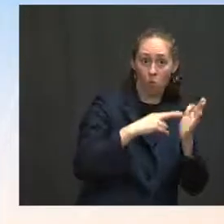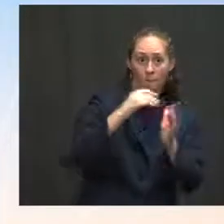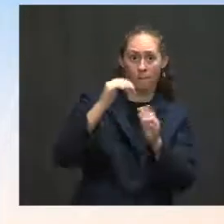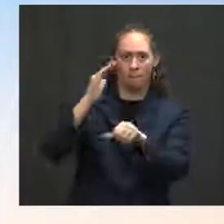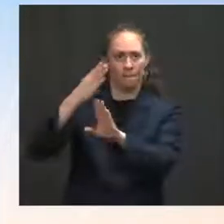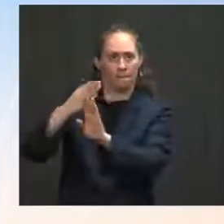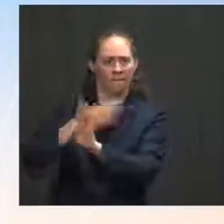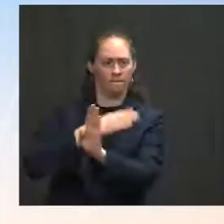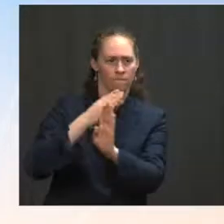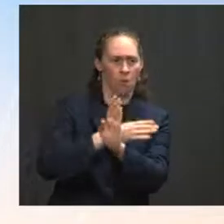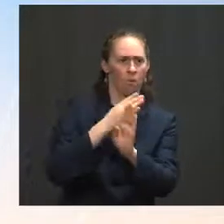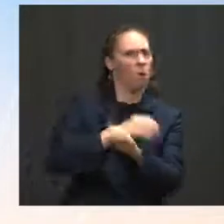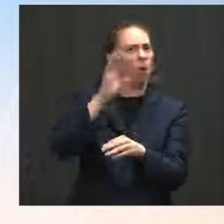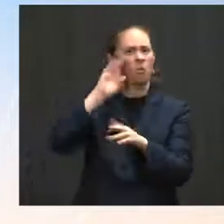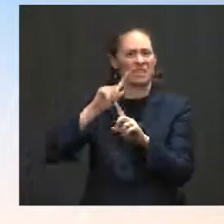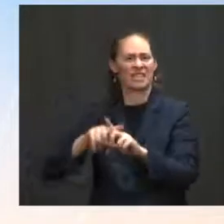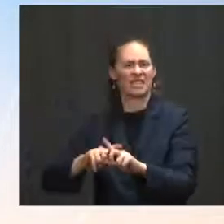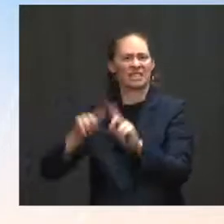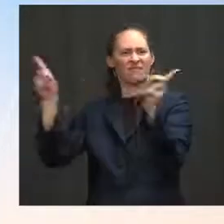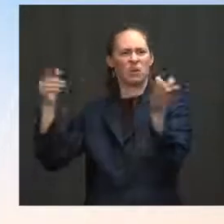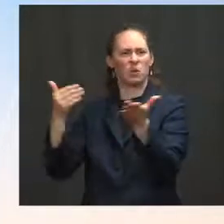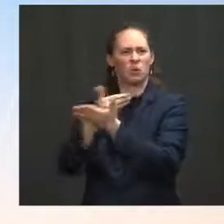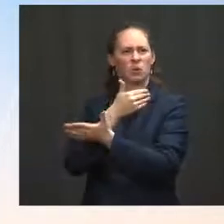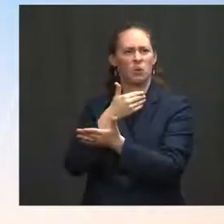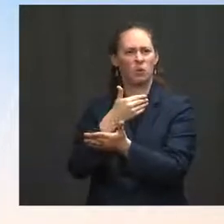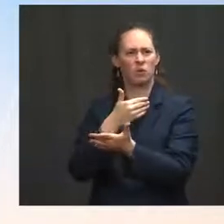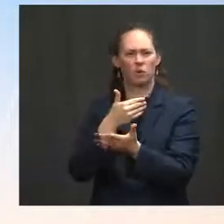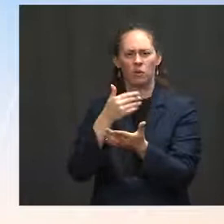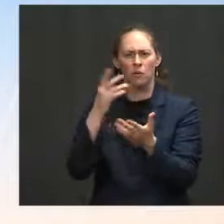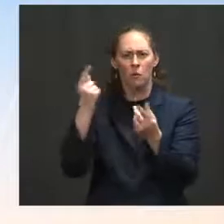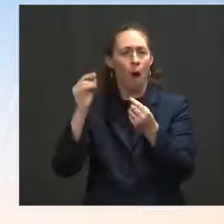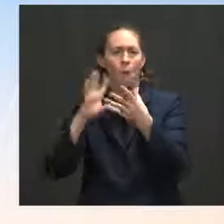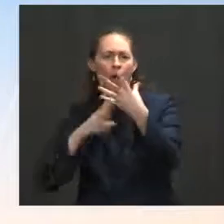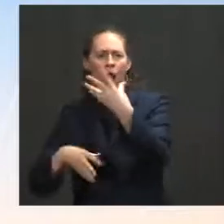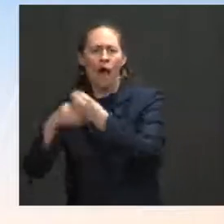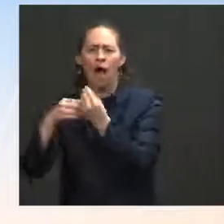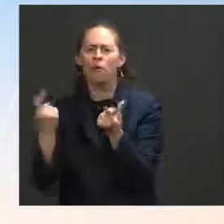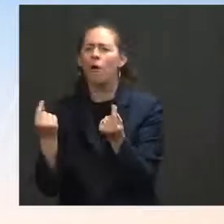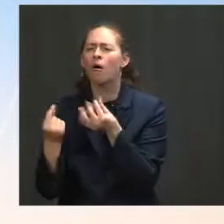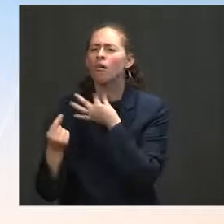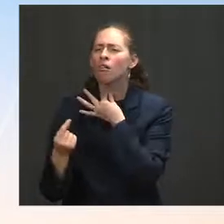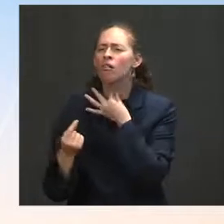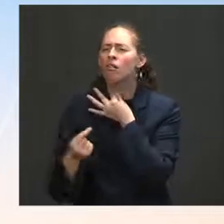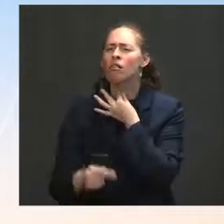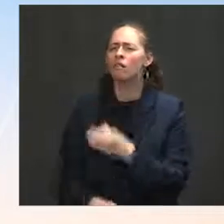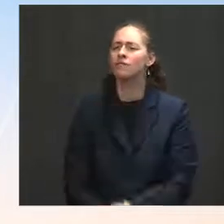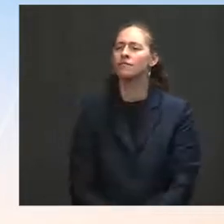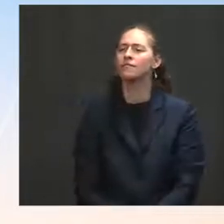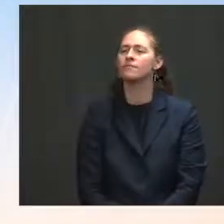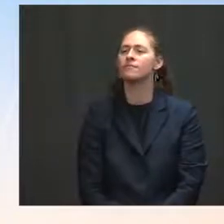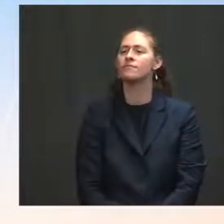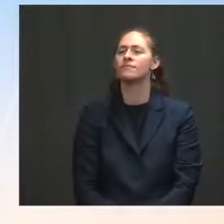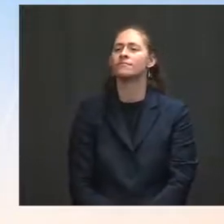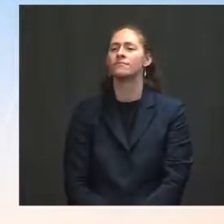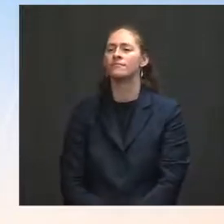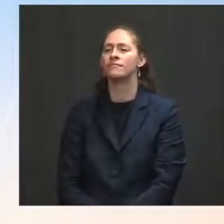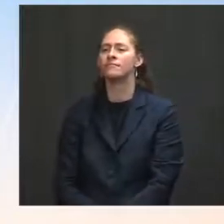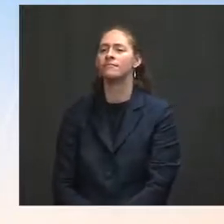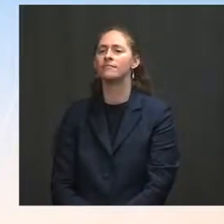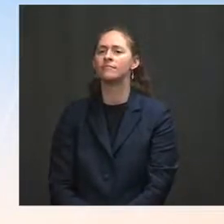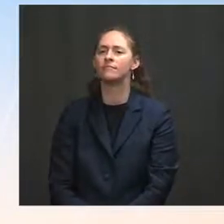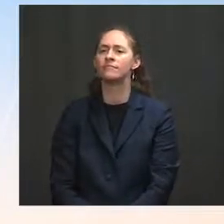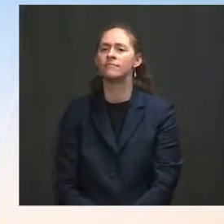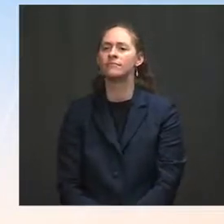Well, where appropriate with agencies that are, of course, not independent agencies that we've been working closely with, we have been working with them to